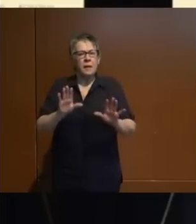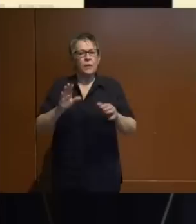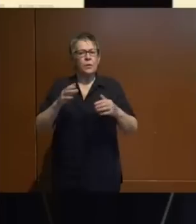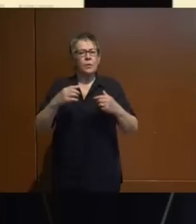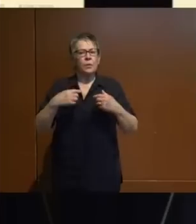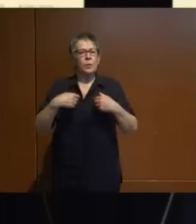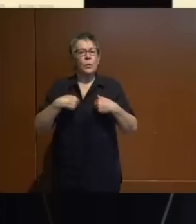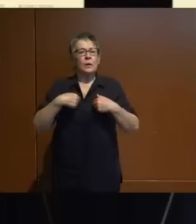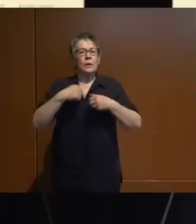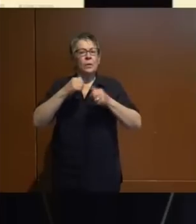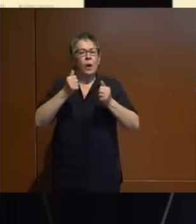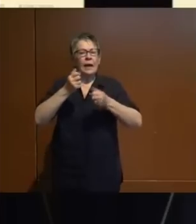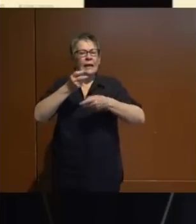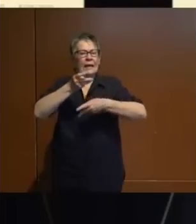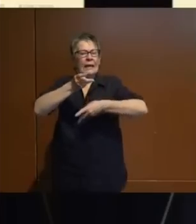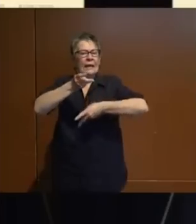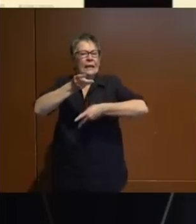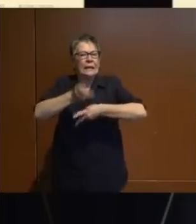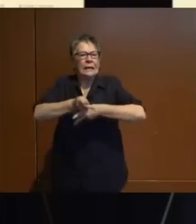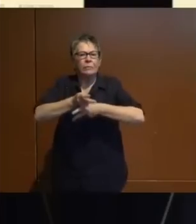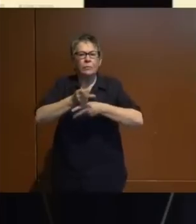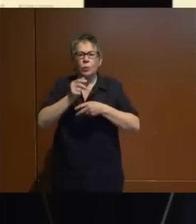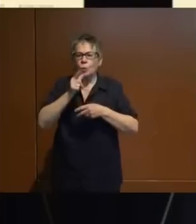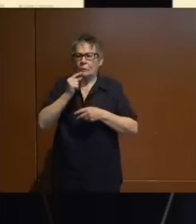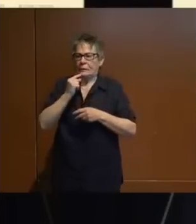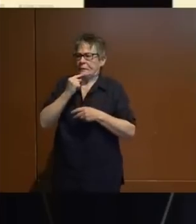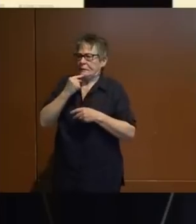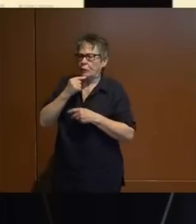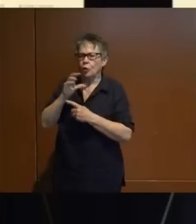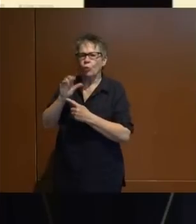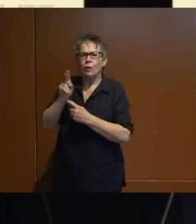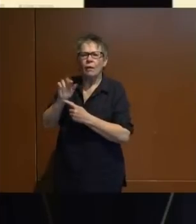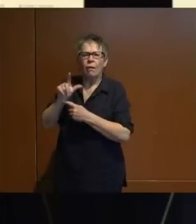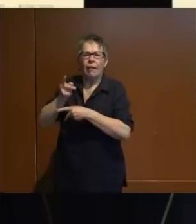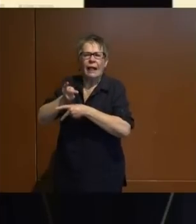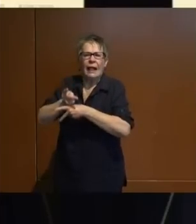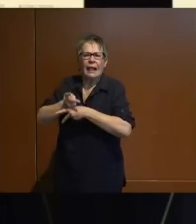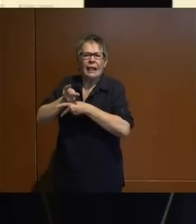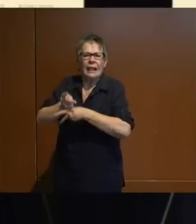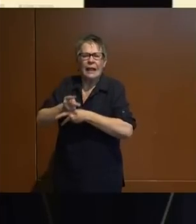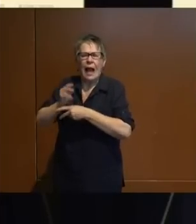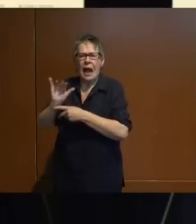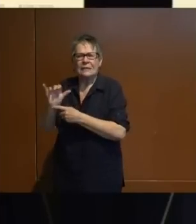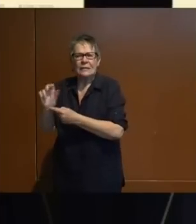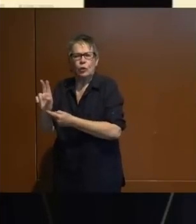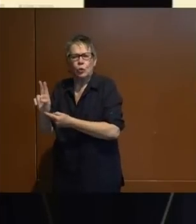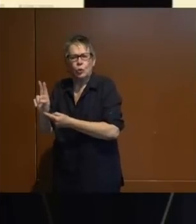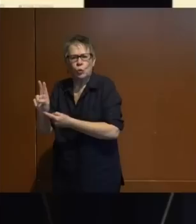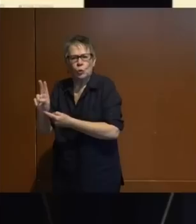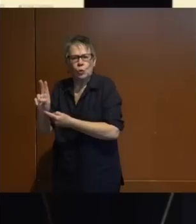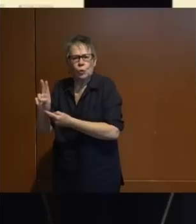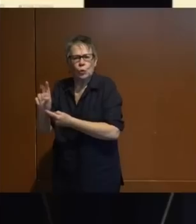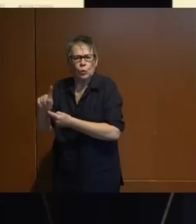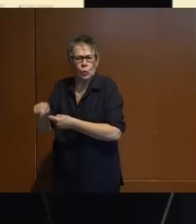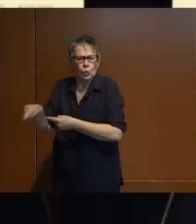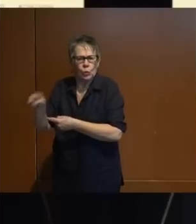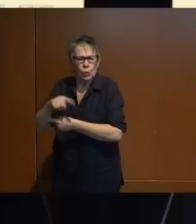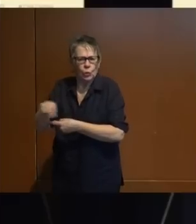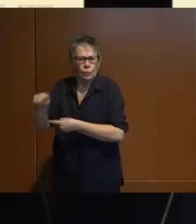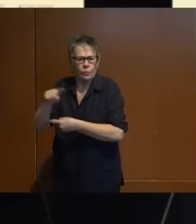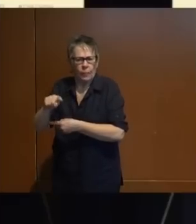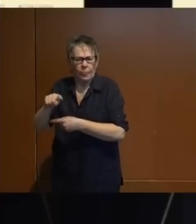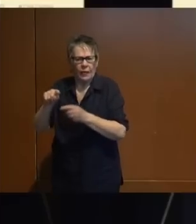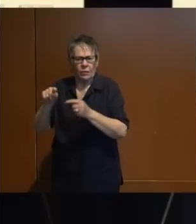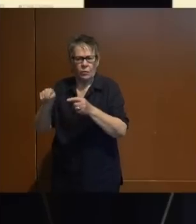all in the general acute care hospital working together as a team, because they're going to be so valuable to take care of the very, very